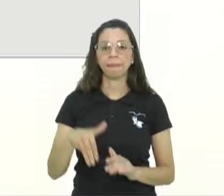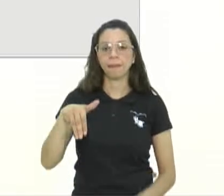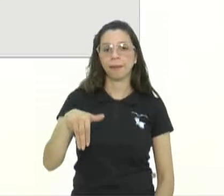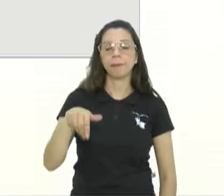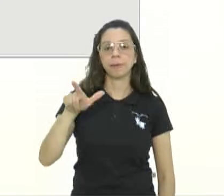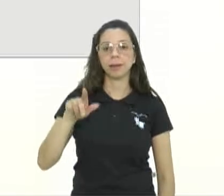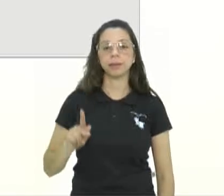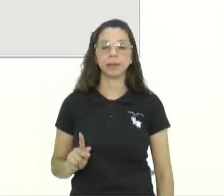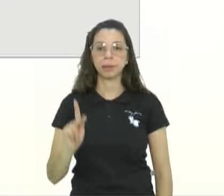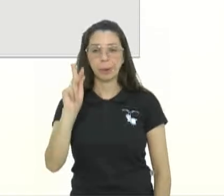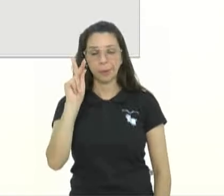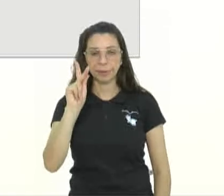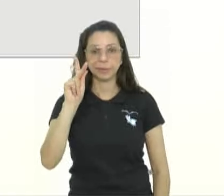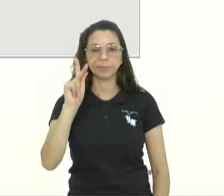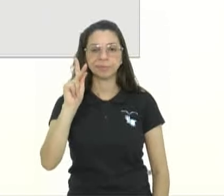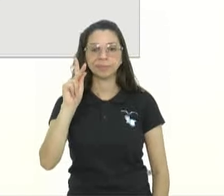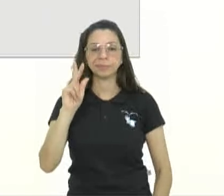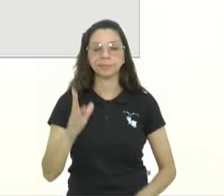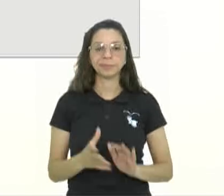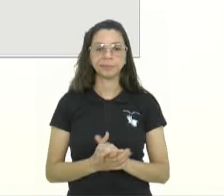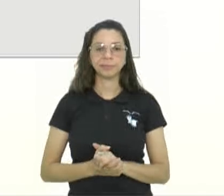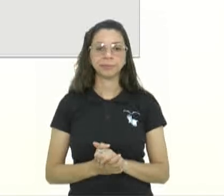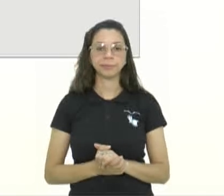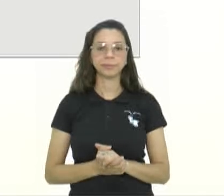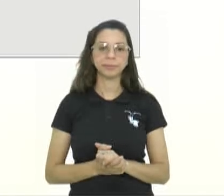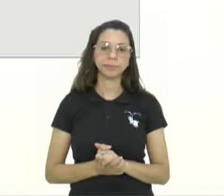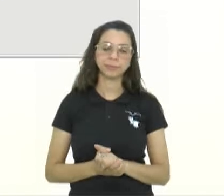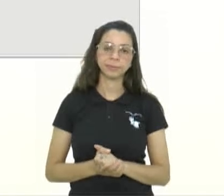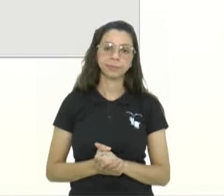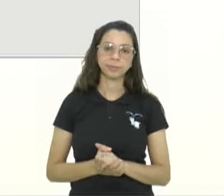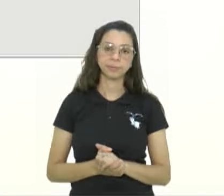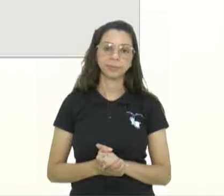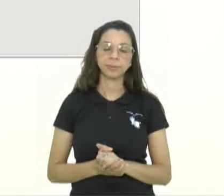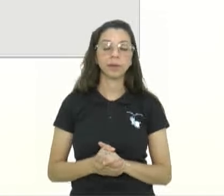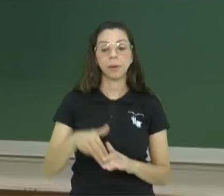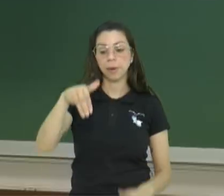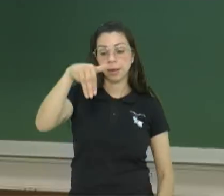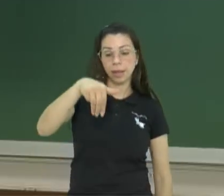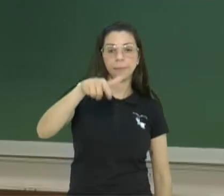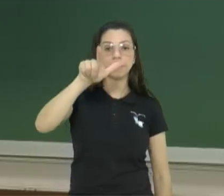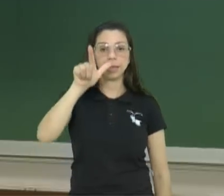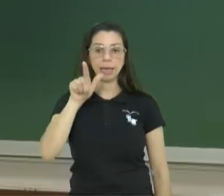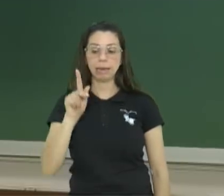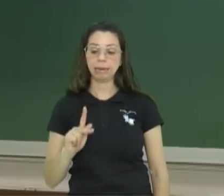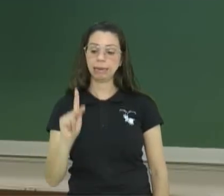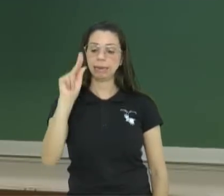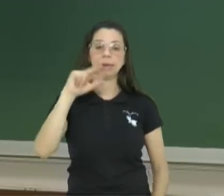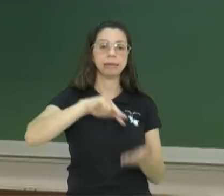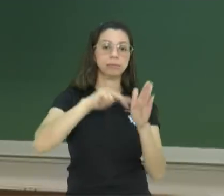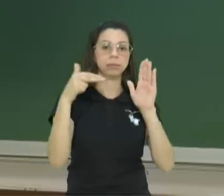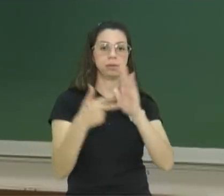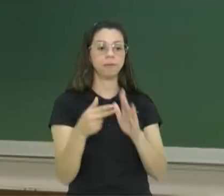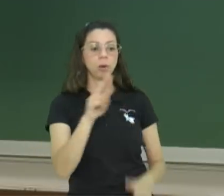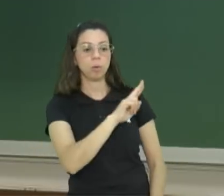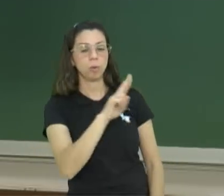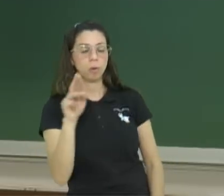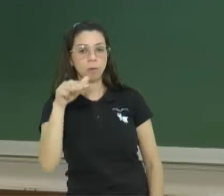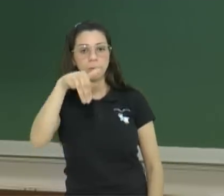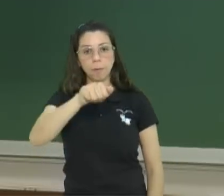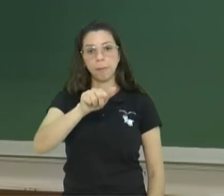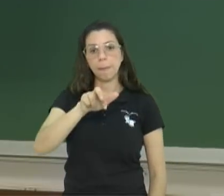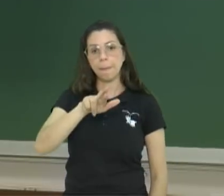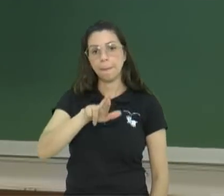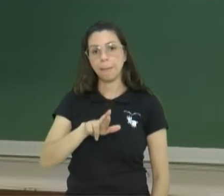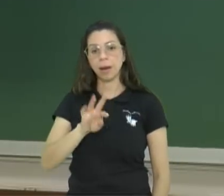King Jr. Day in the United States. Então, MLK ali são as iniciais do nome dele, Martin Luther